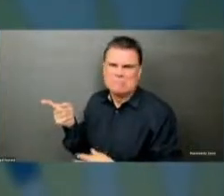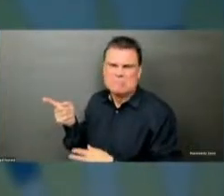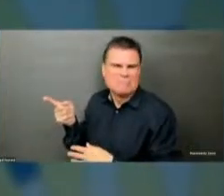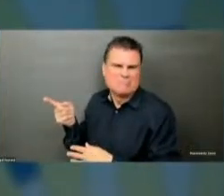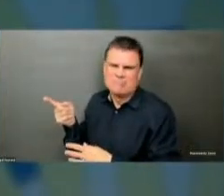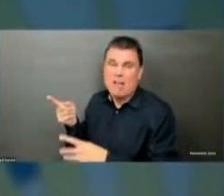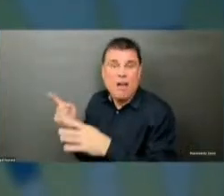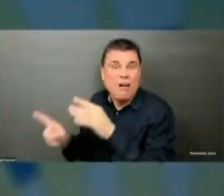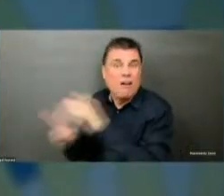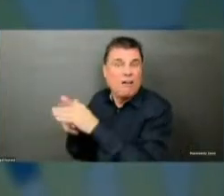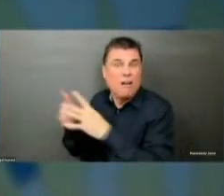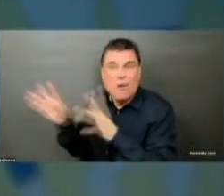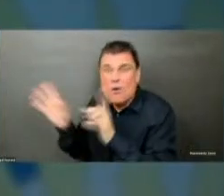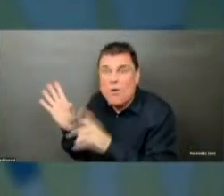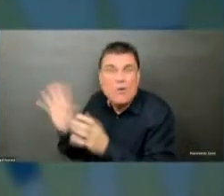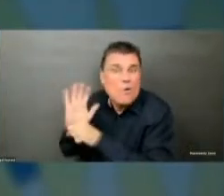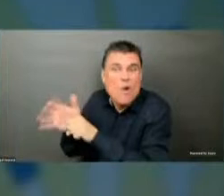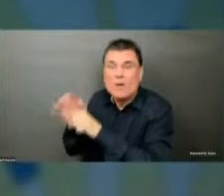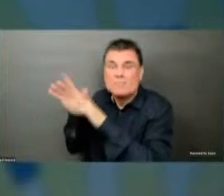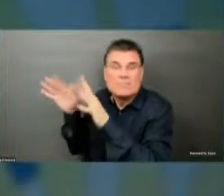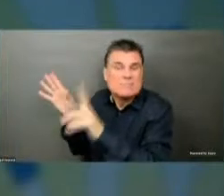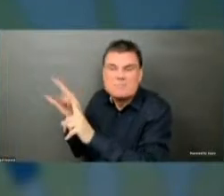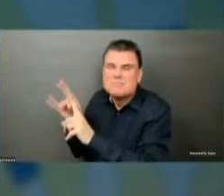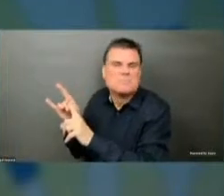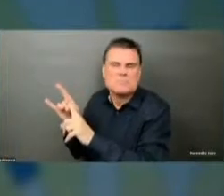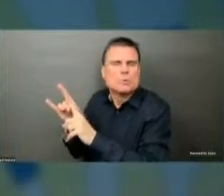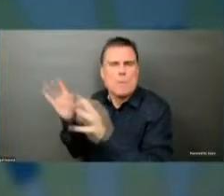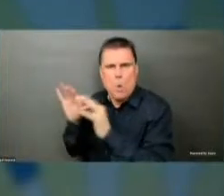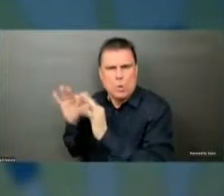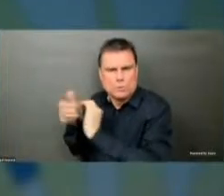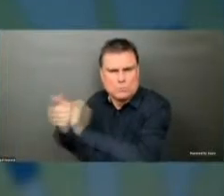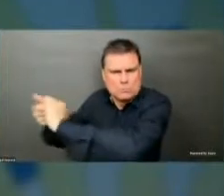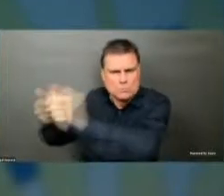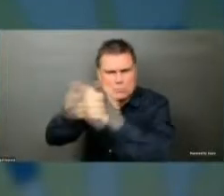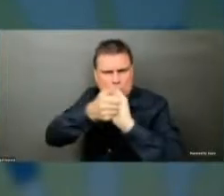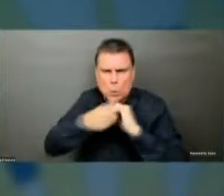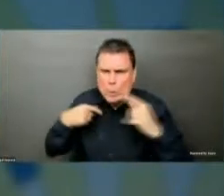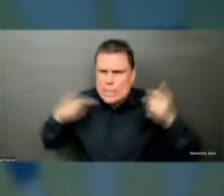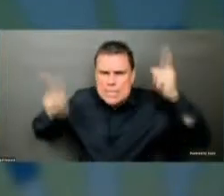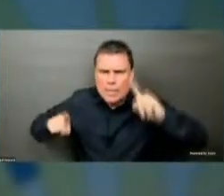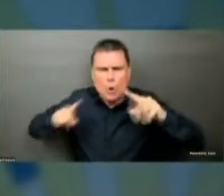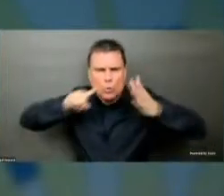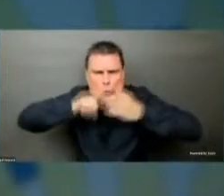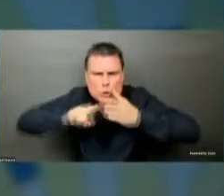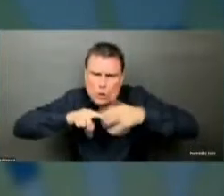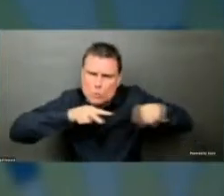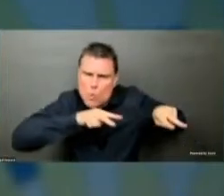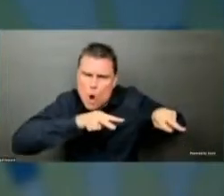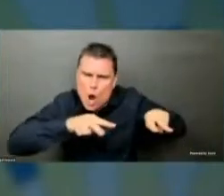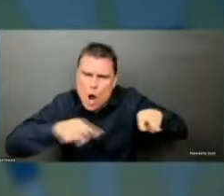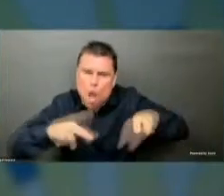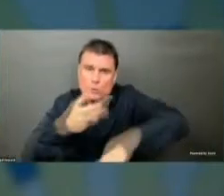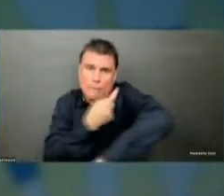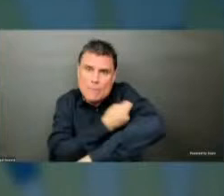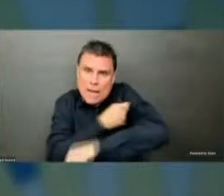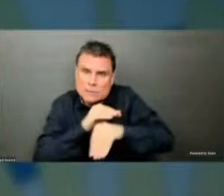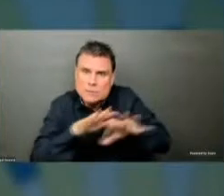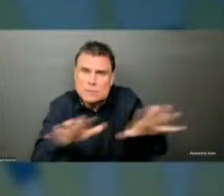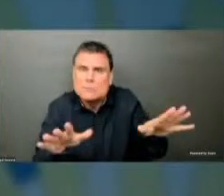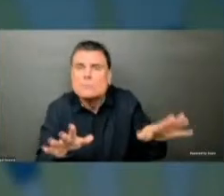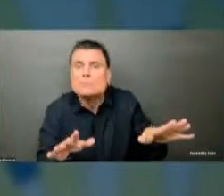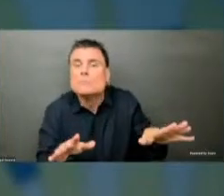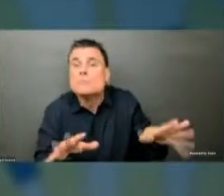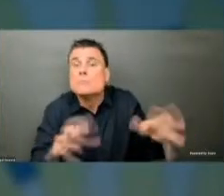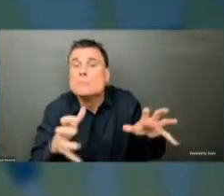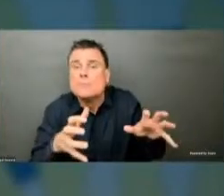is around the world, across Canada and here in BC, we have identified no new safety signals with either of